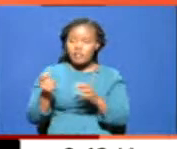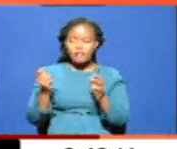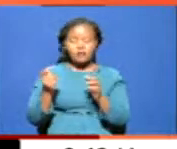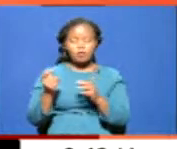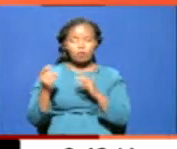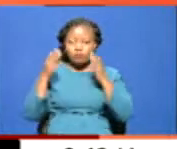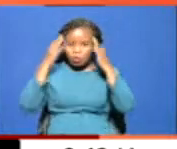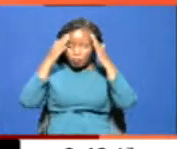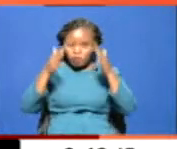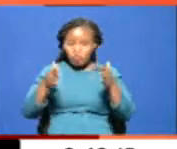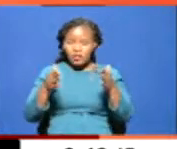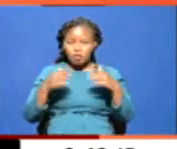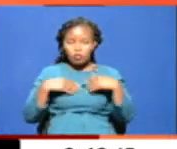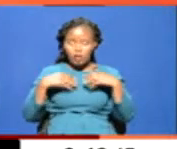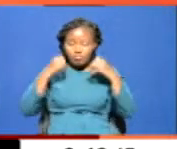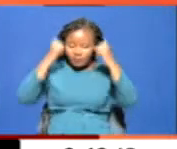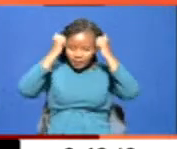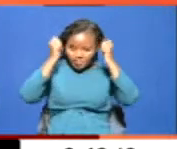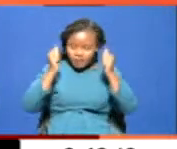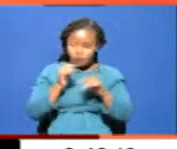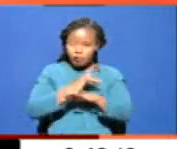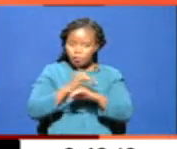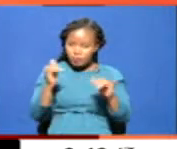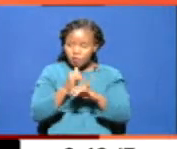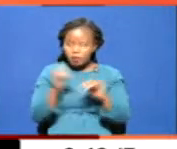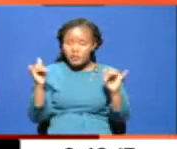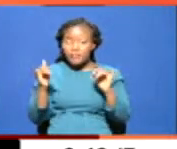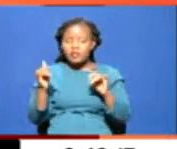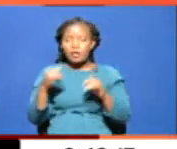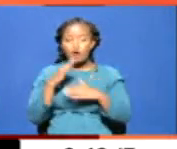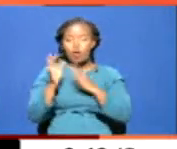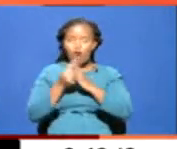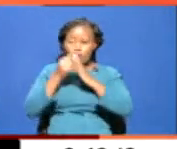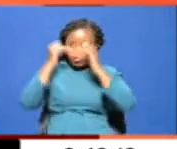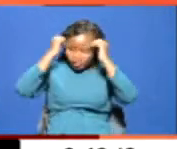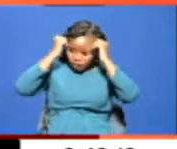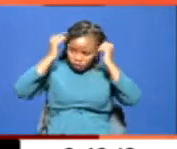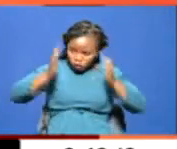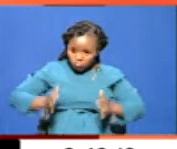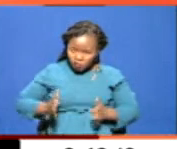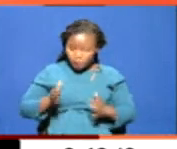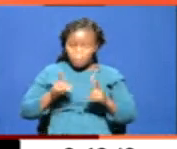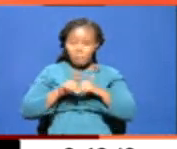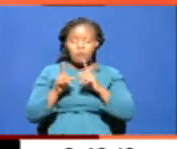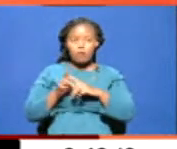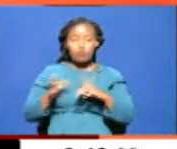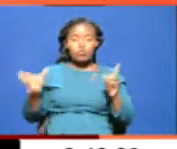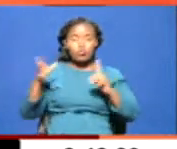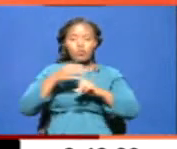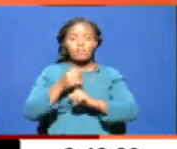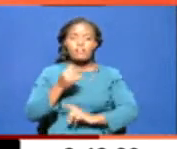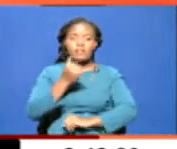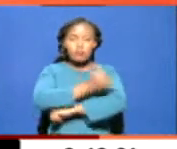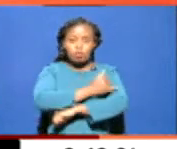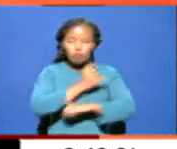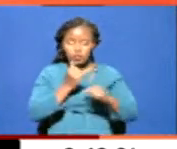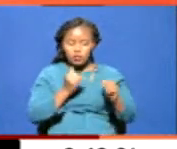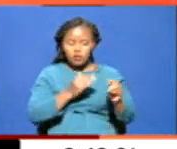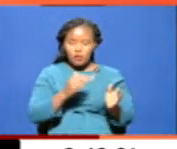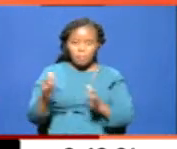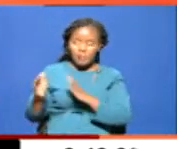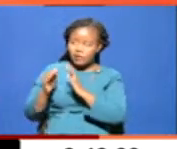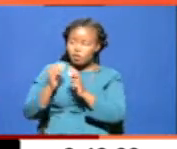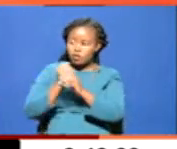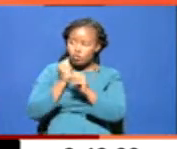career path policy for students pursuing engineering courses. To achieve, the institution plans to work closely with